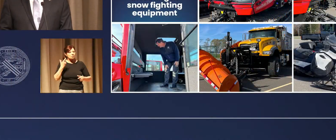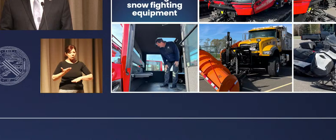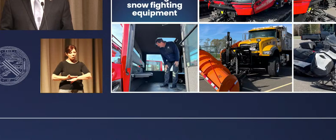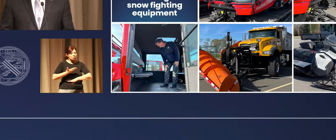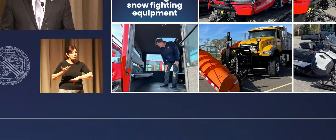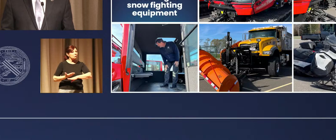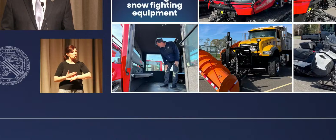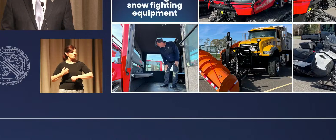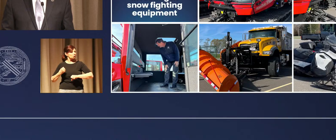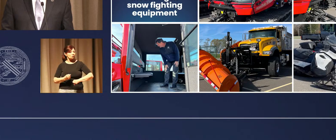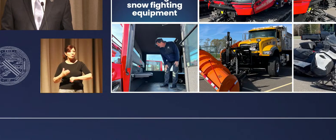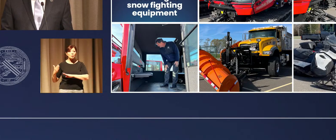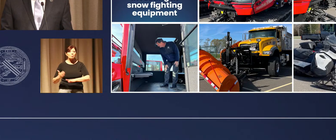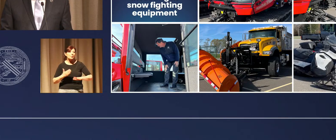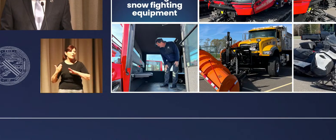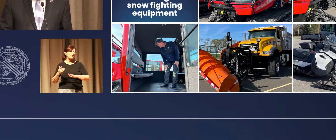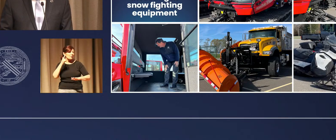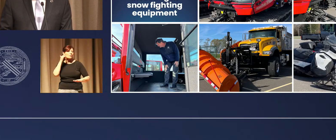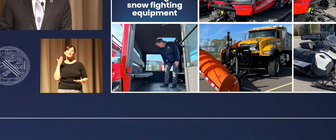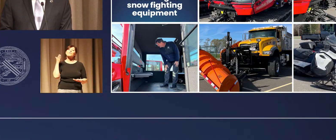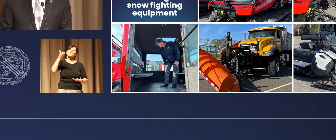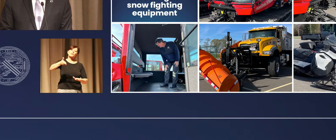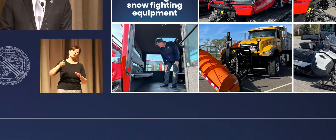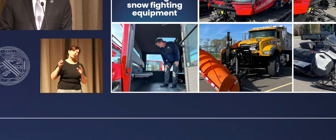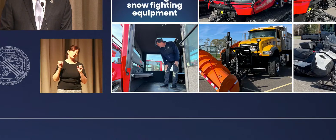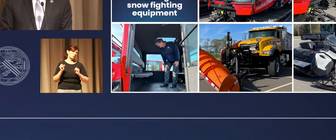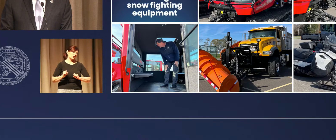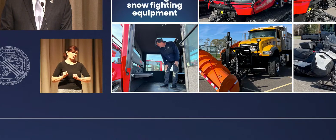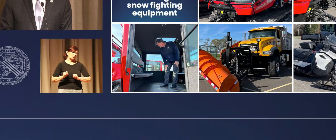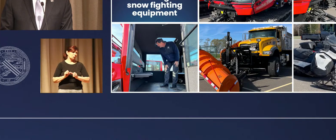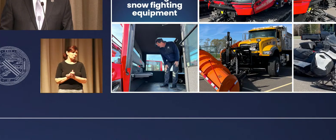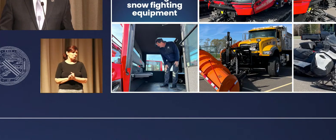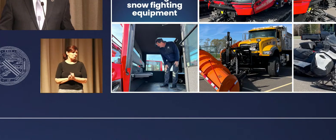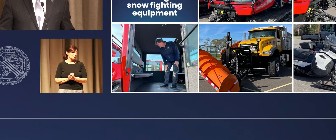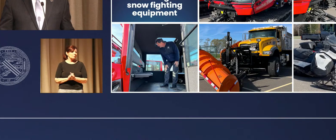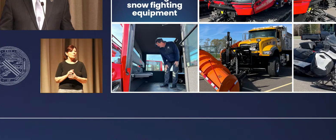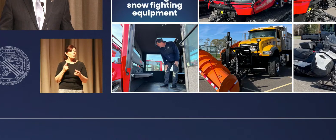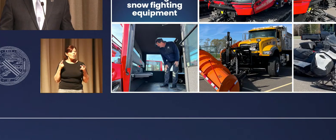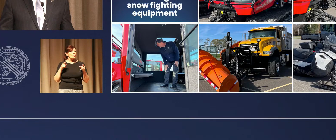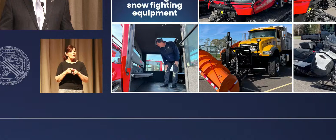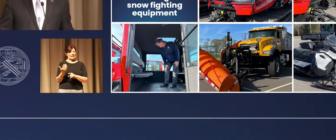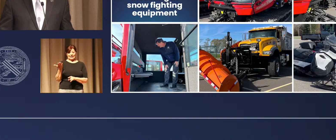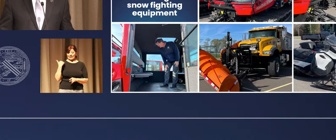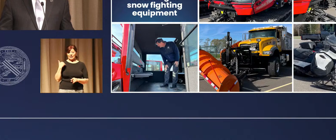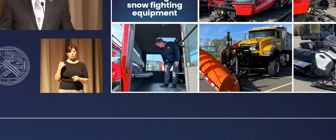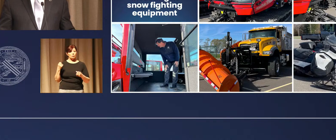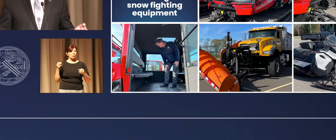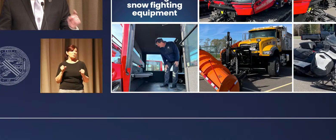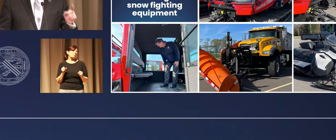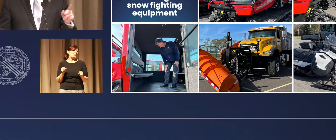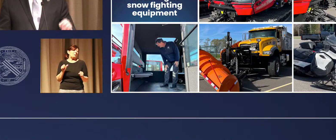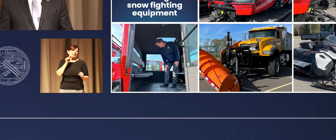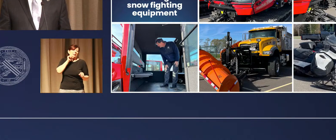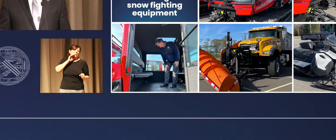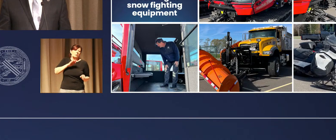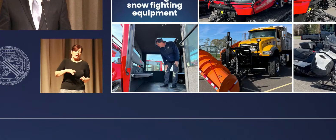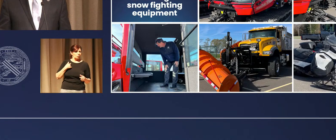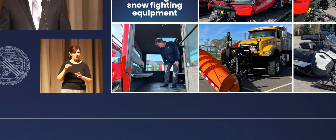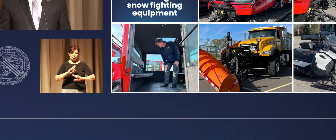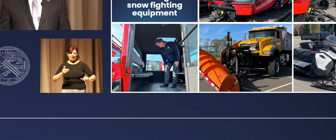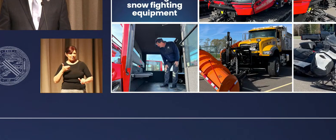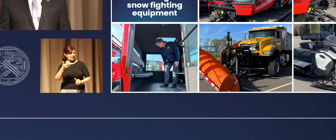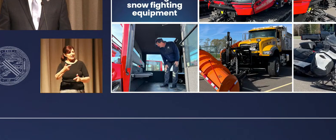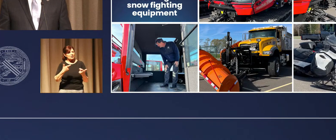community resilience and preparedness for future winter weather events. While this past winter was milder, we are ready for the next